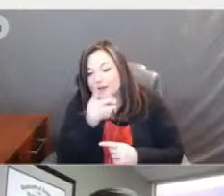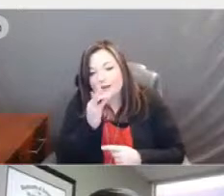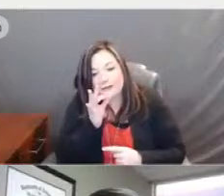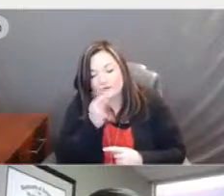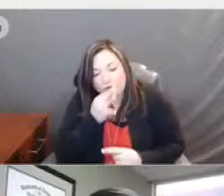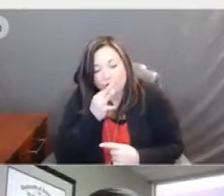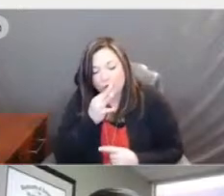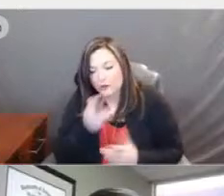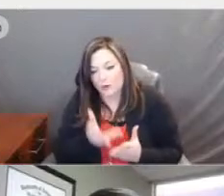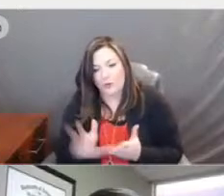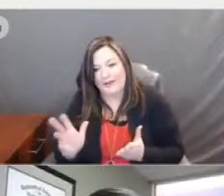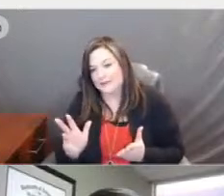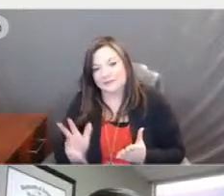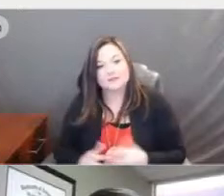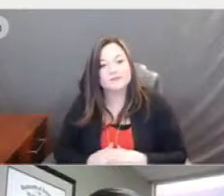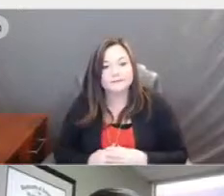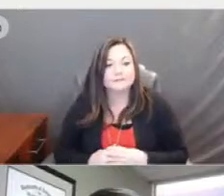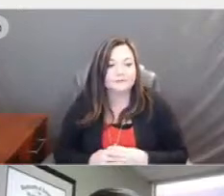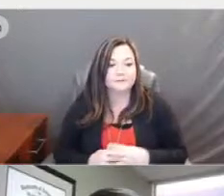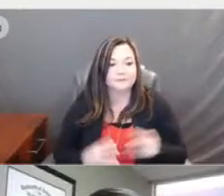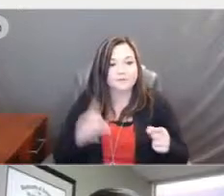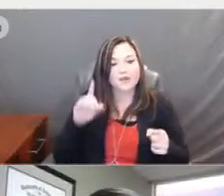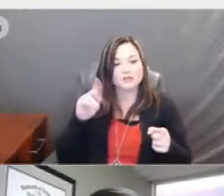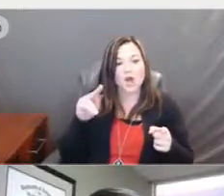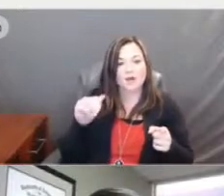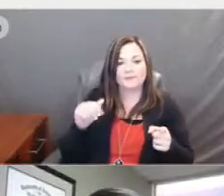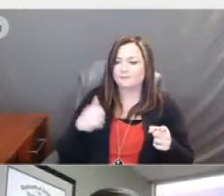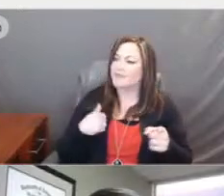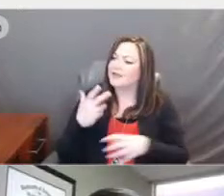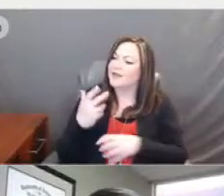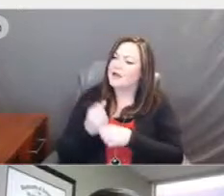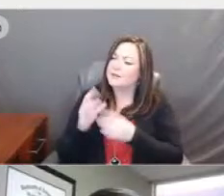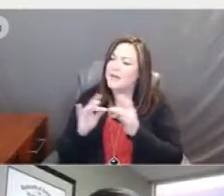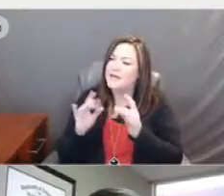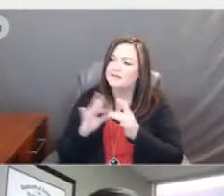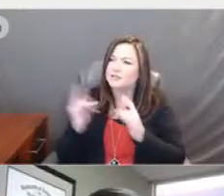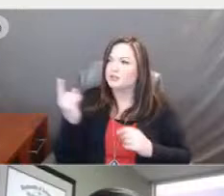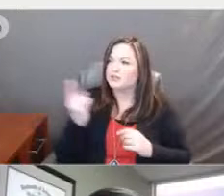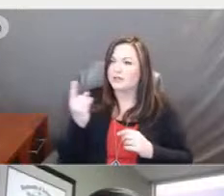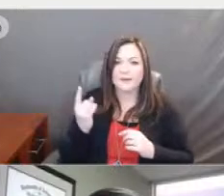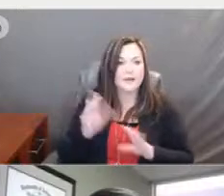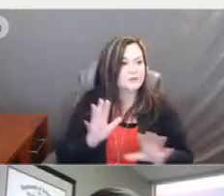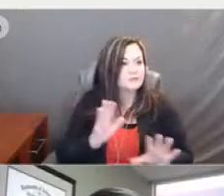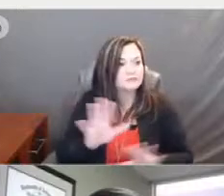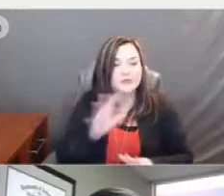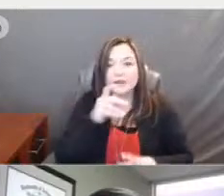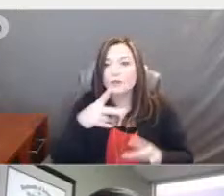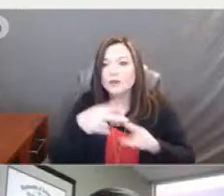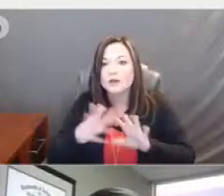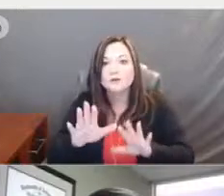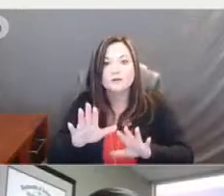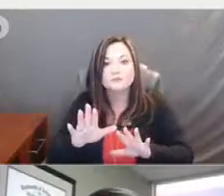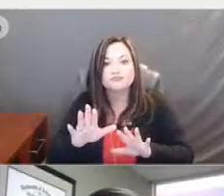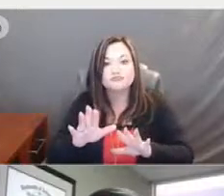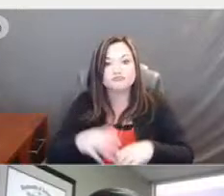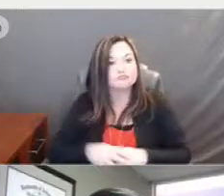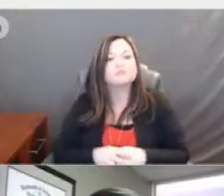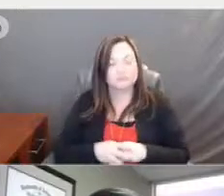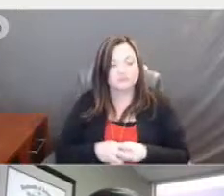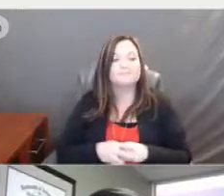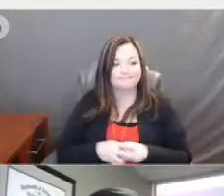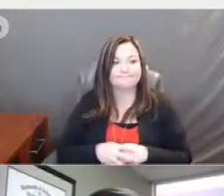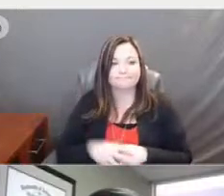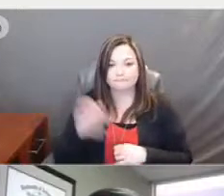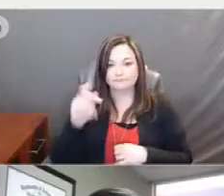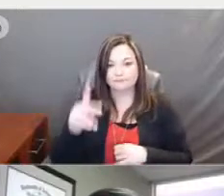wasted. You know, I got a message from someone. Was someone about to speak? I'm sorry, I don't want to cut you off.